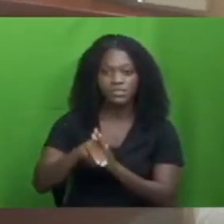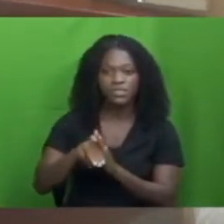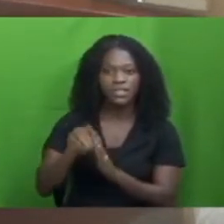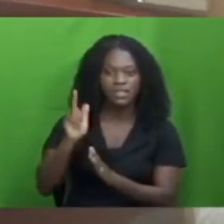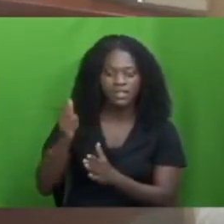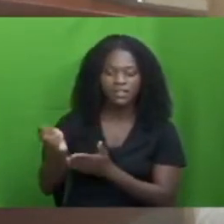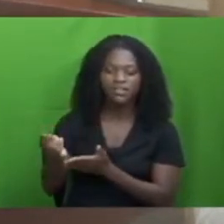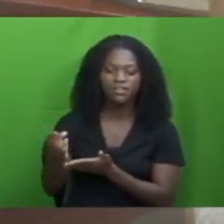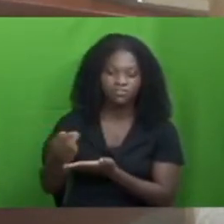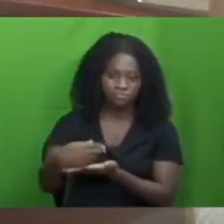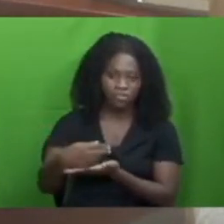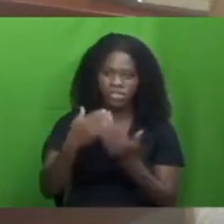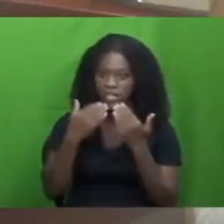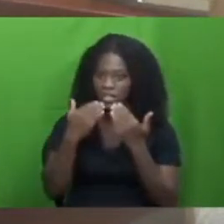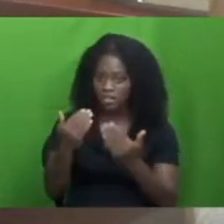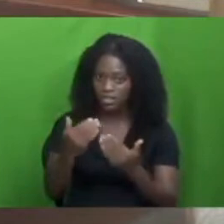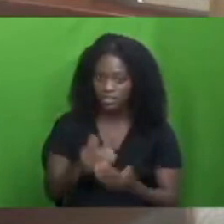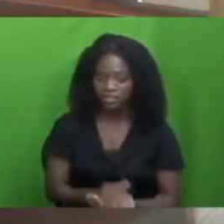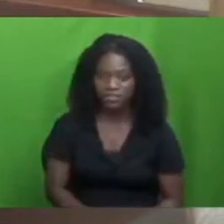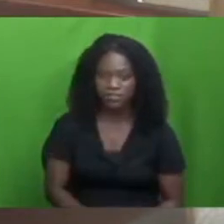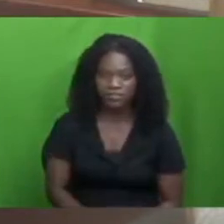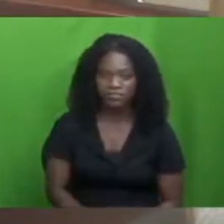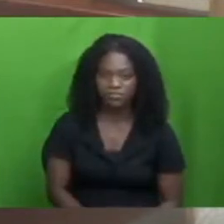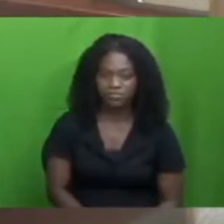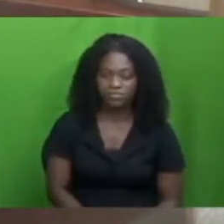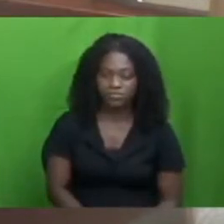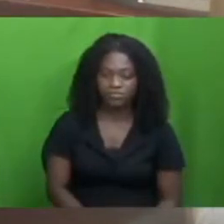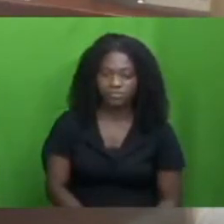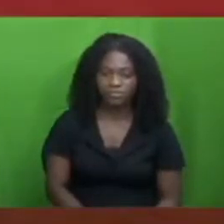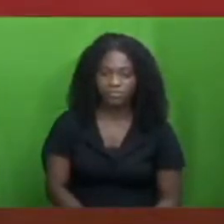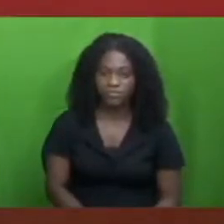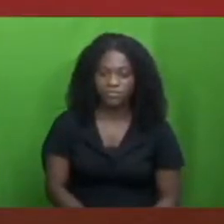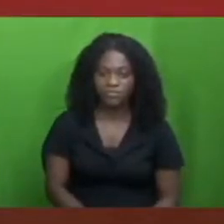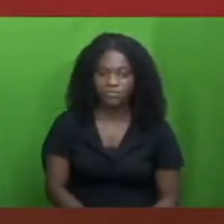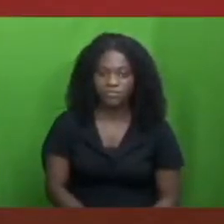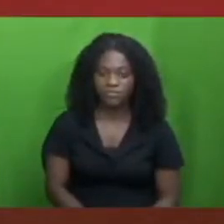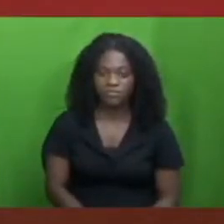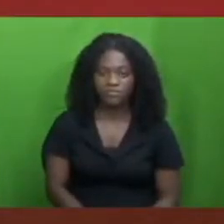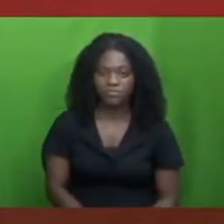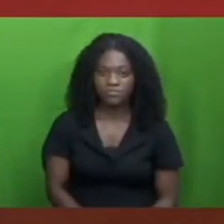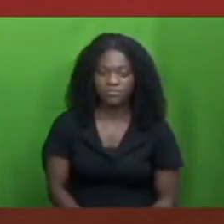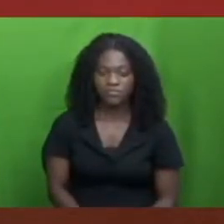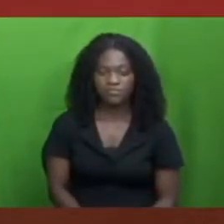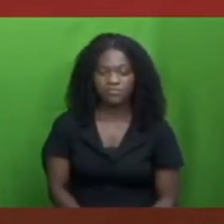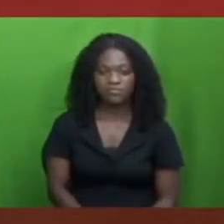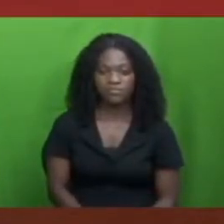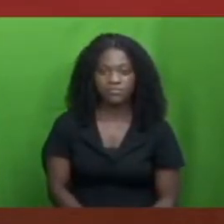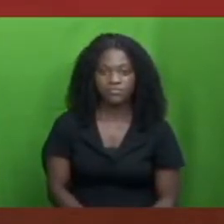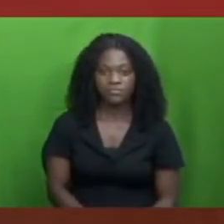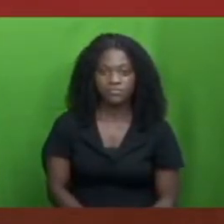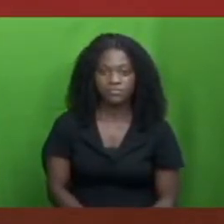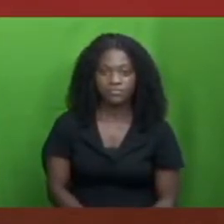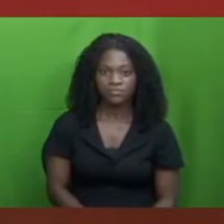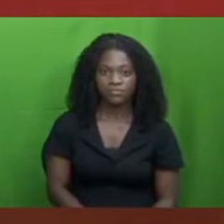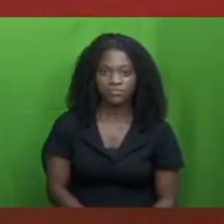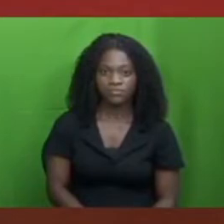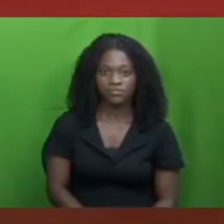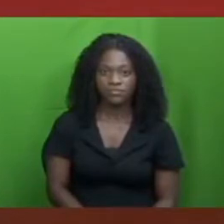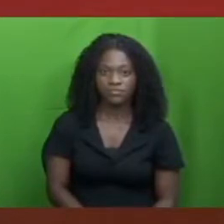his submission is what I'm supporting. You take a suspension for 30 minutes and come back. Mr. Speaker, I thank you very much.